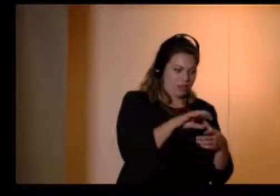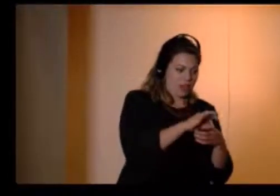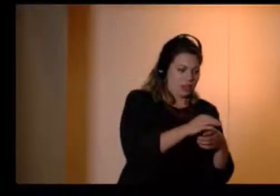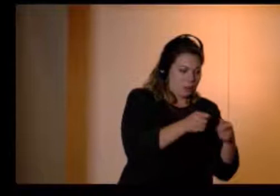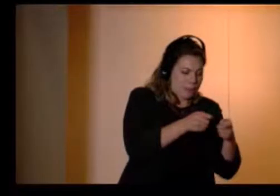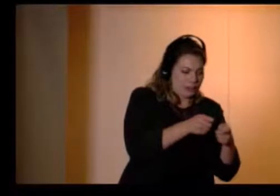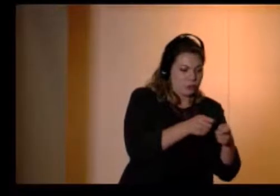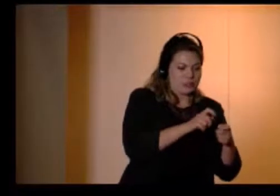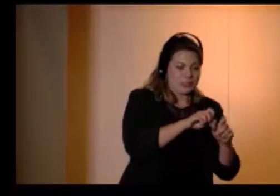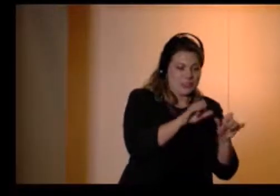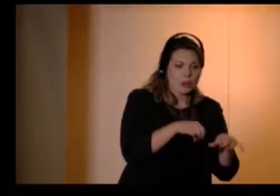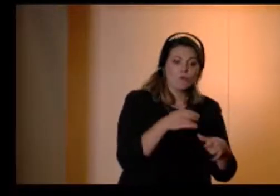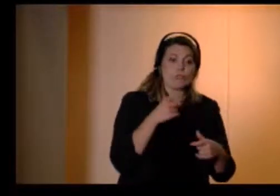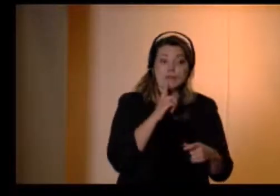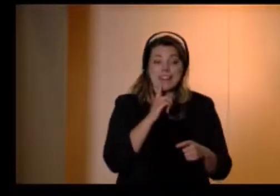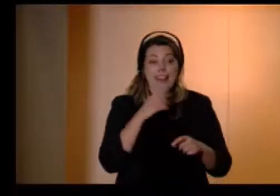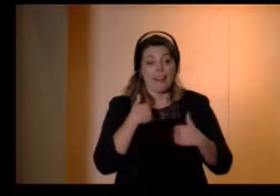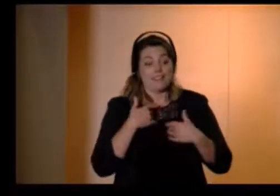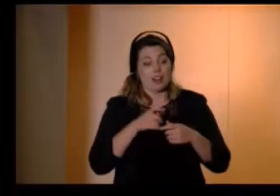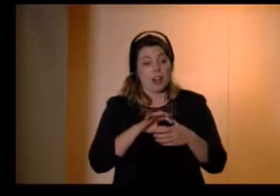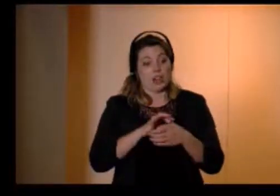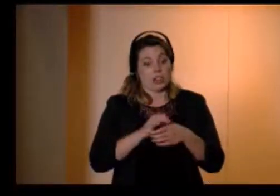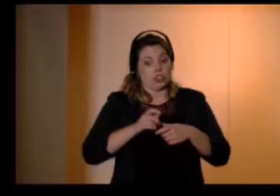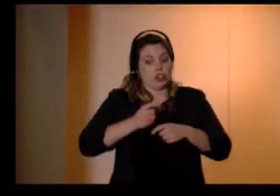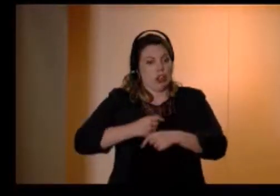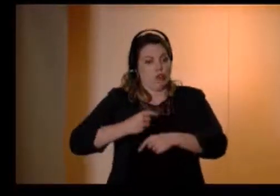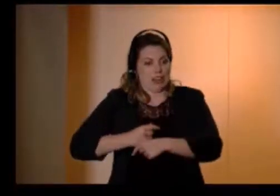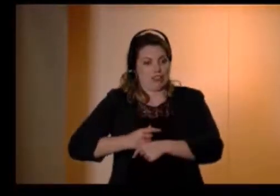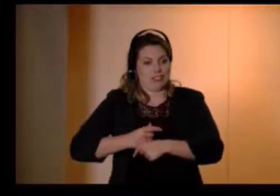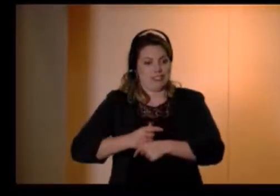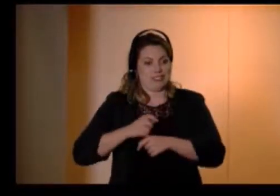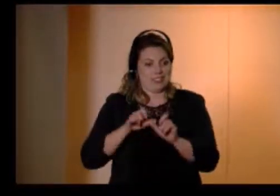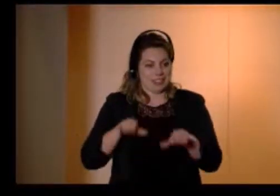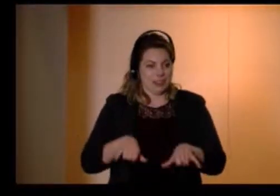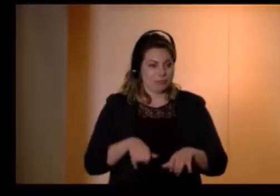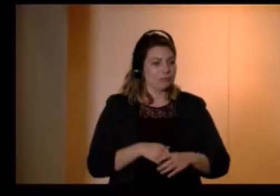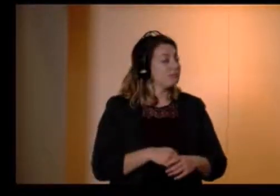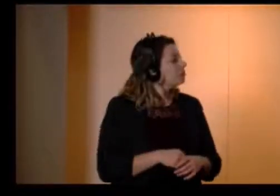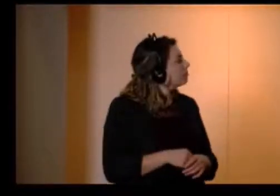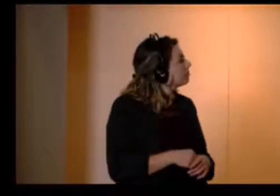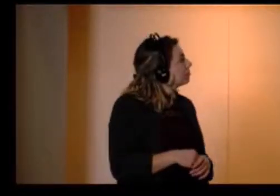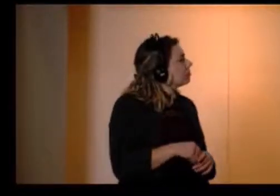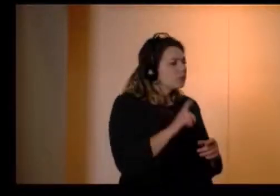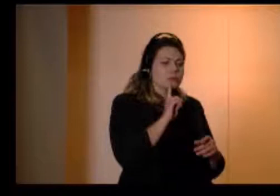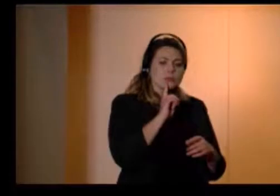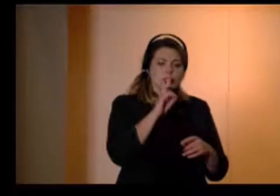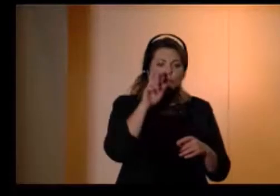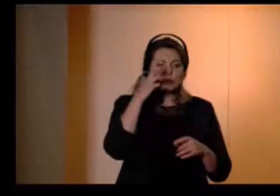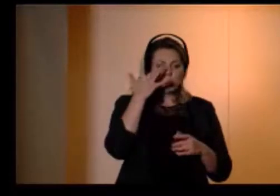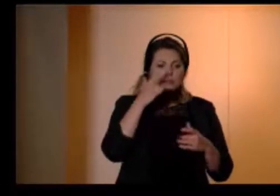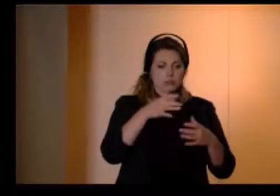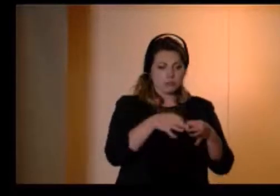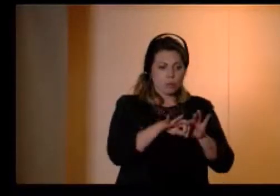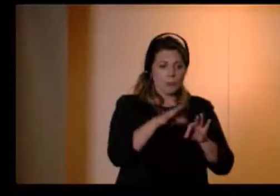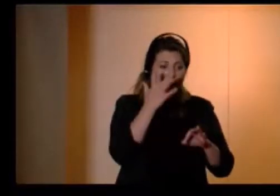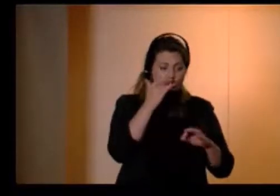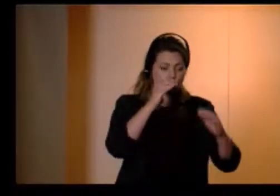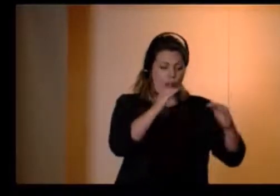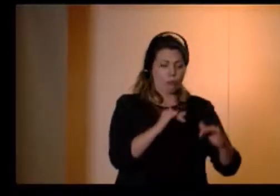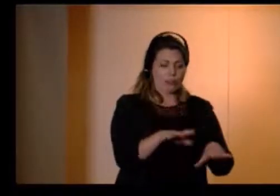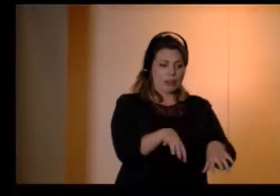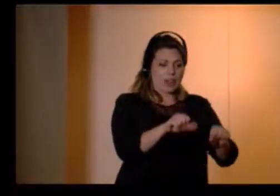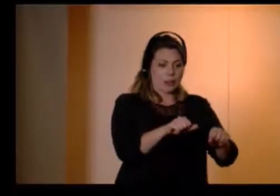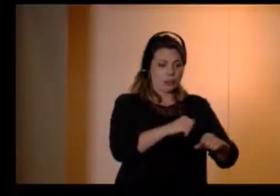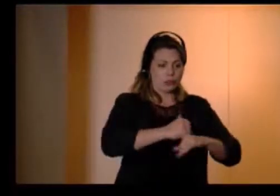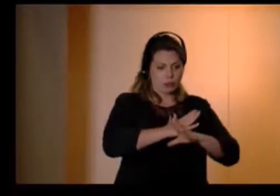created a content generation system. The reason why this is important is that we have lowered the adoption barrier for people to be able